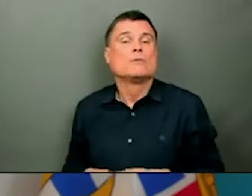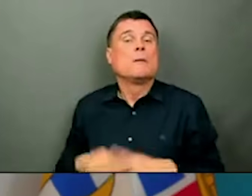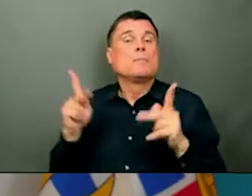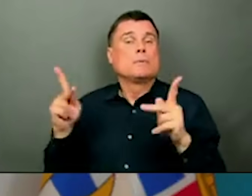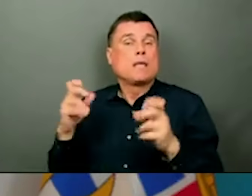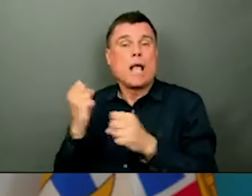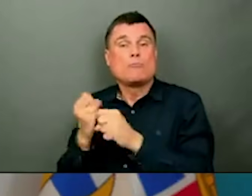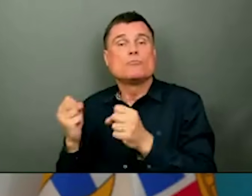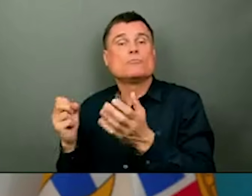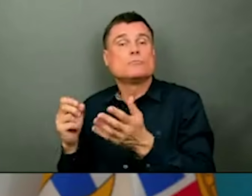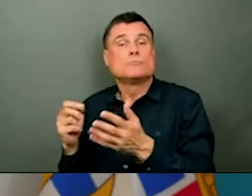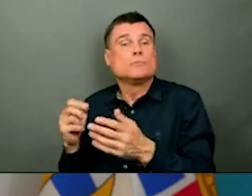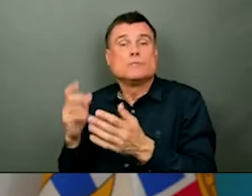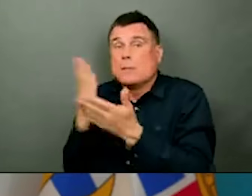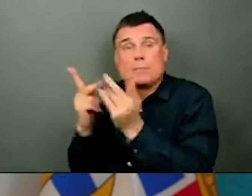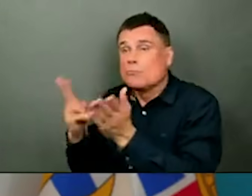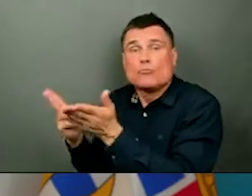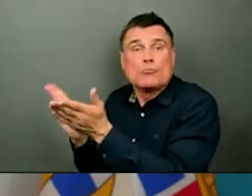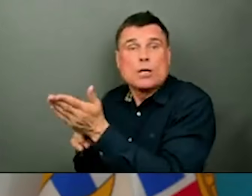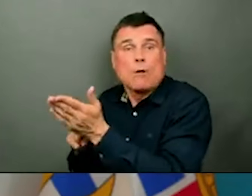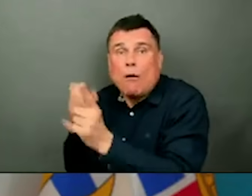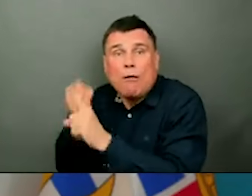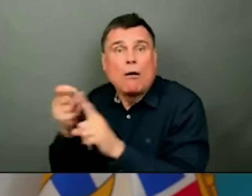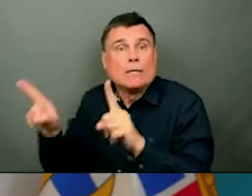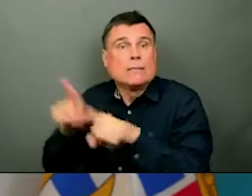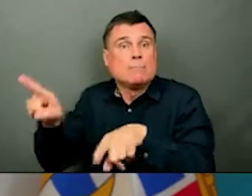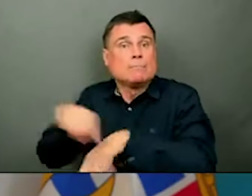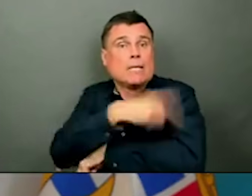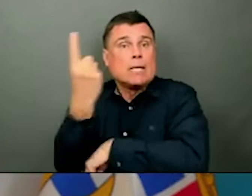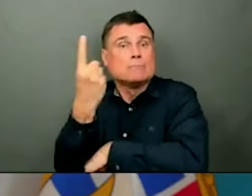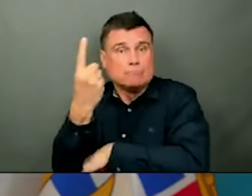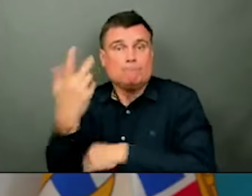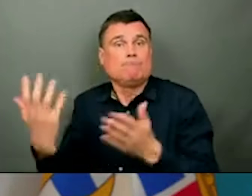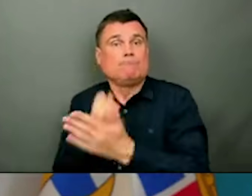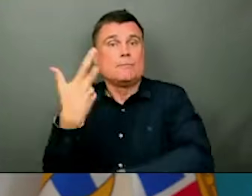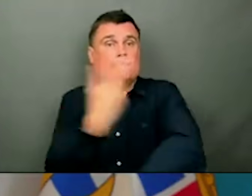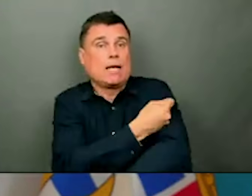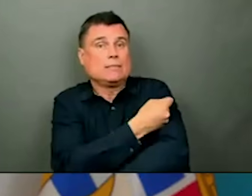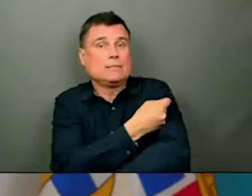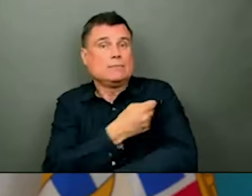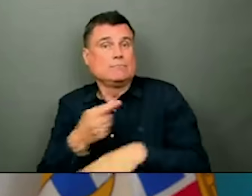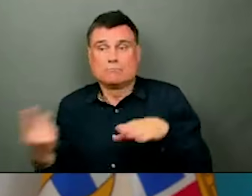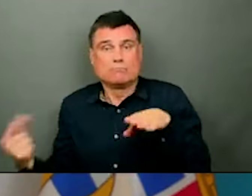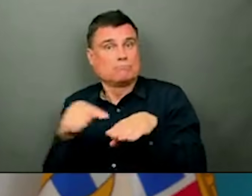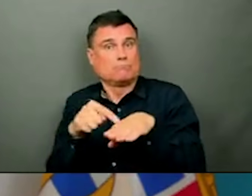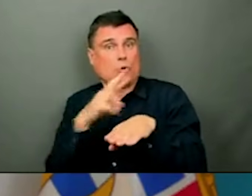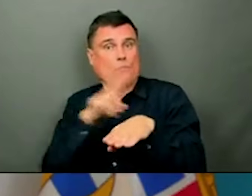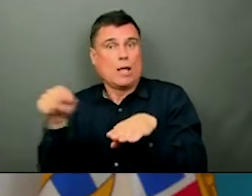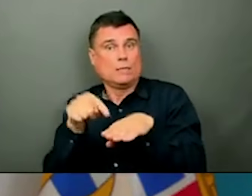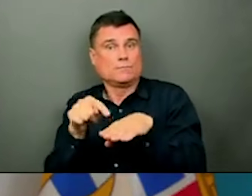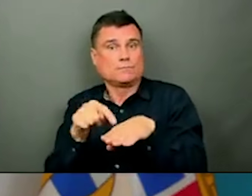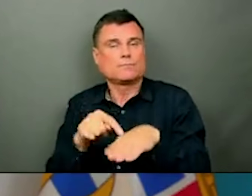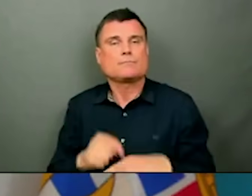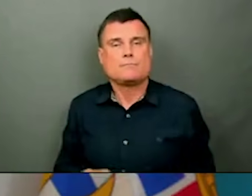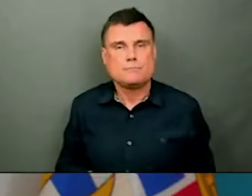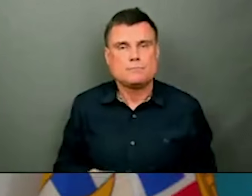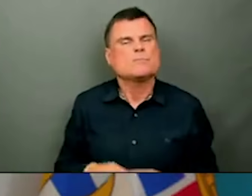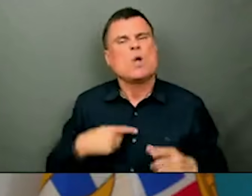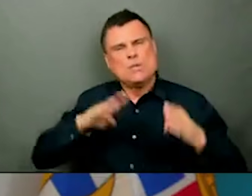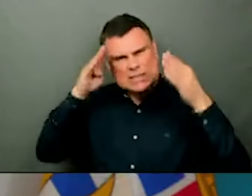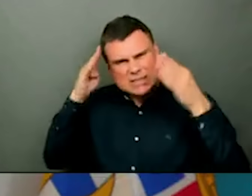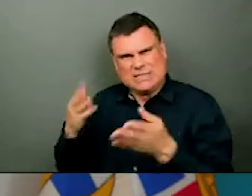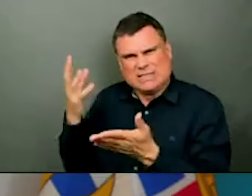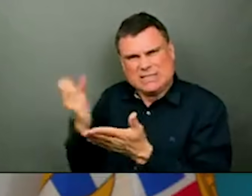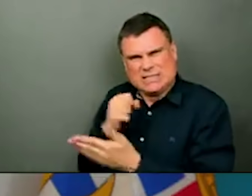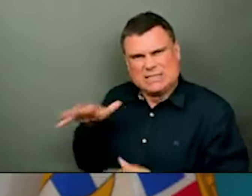So, yes, we are continuing to focus on doing what we can to get people immunized as quickly as possible